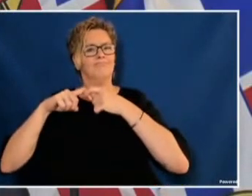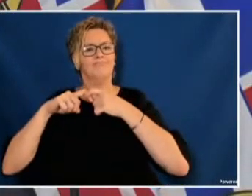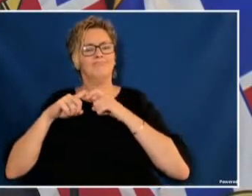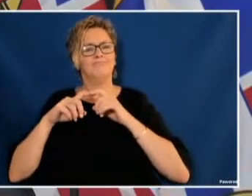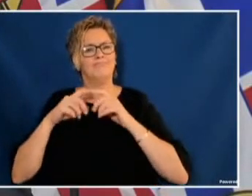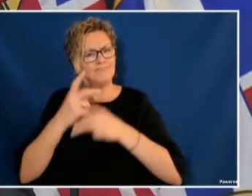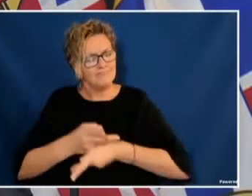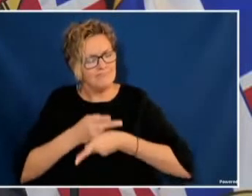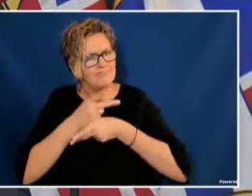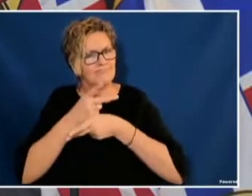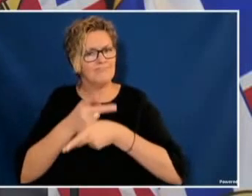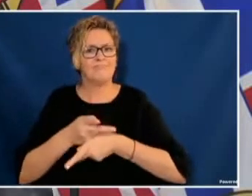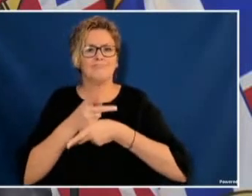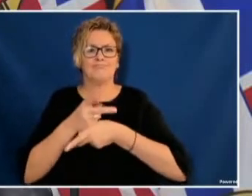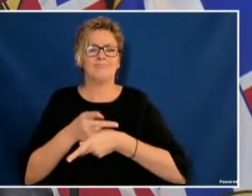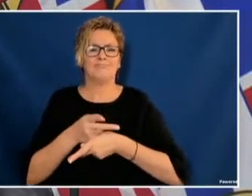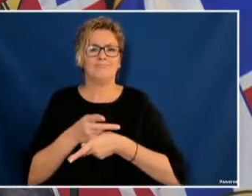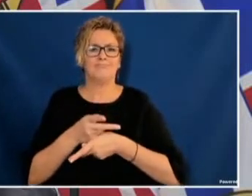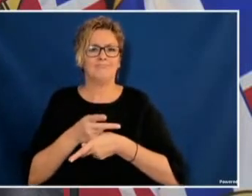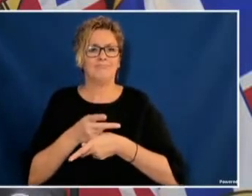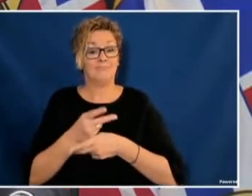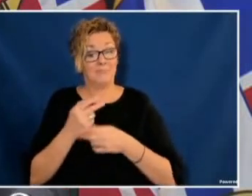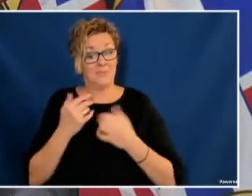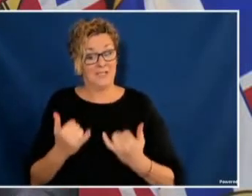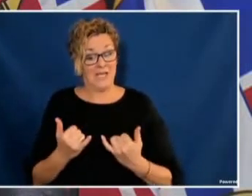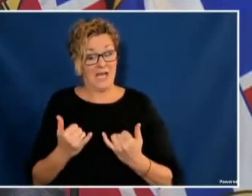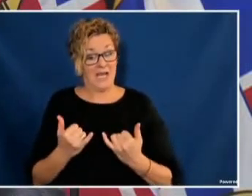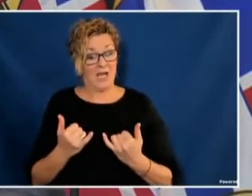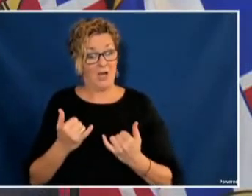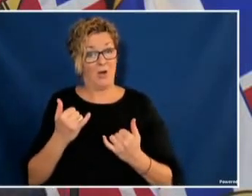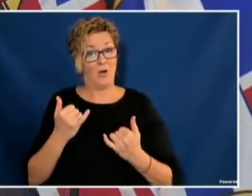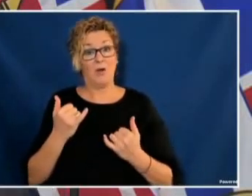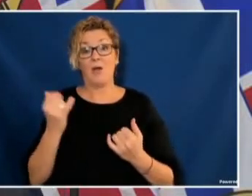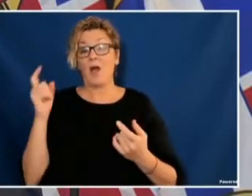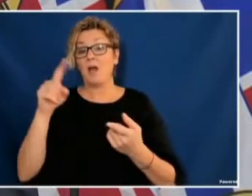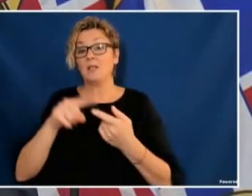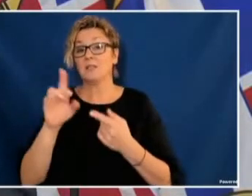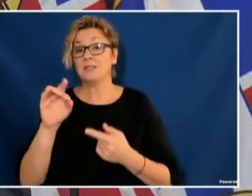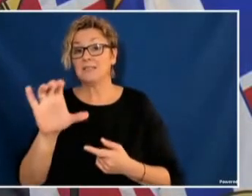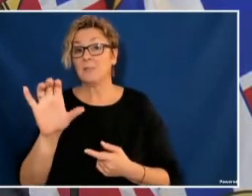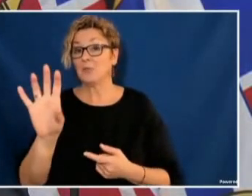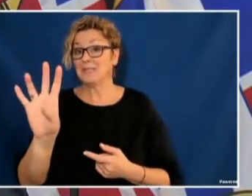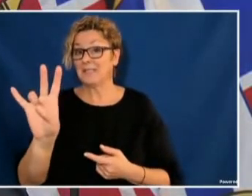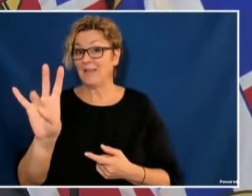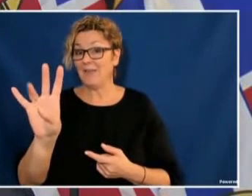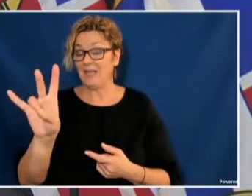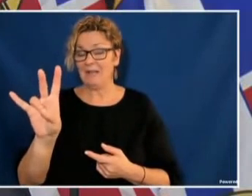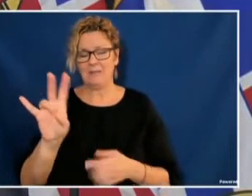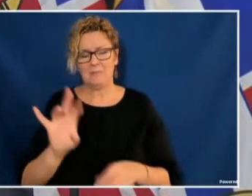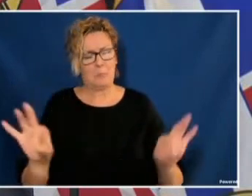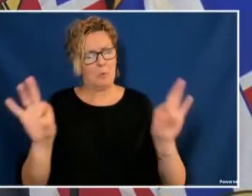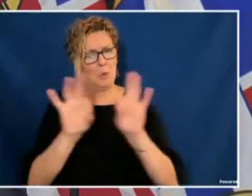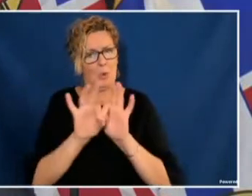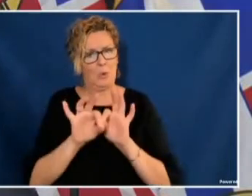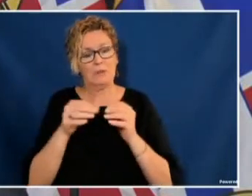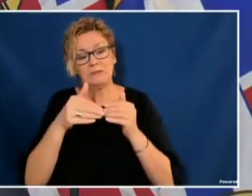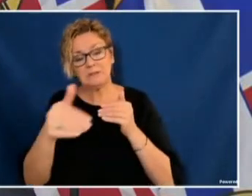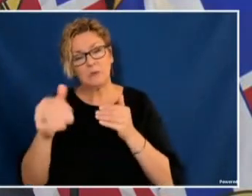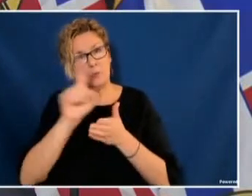on Monday, just to note with respect to our influenza vaccine measures that, as you'll be